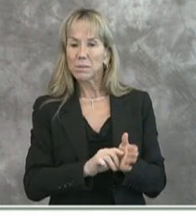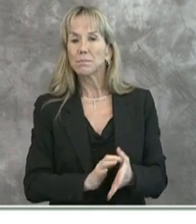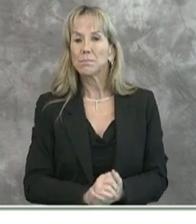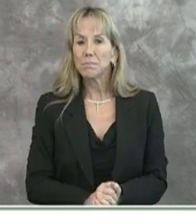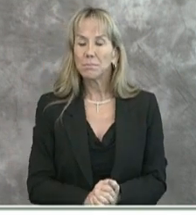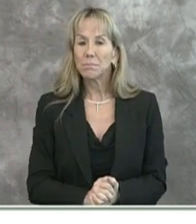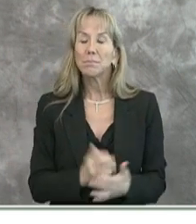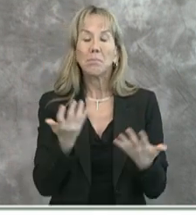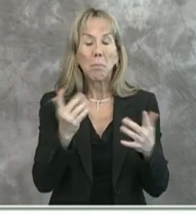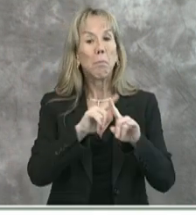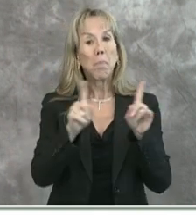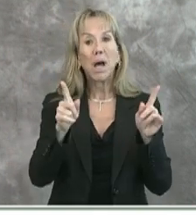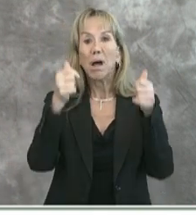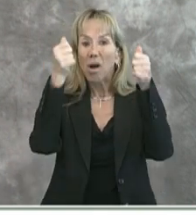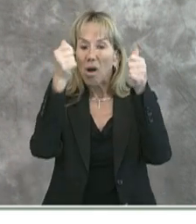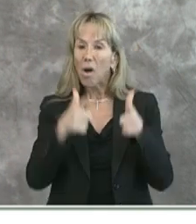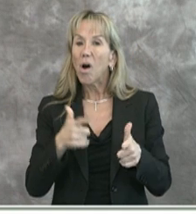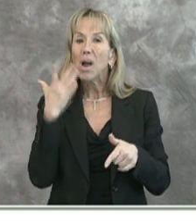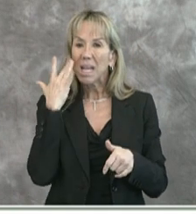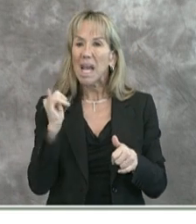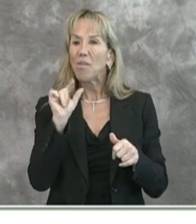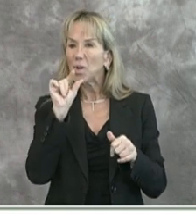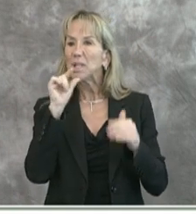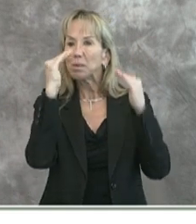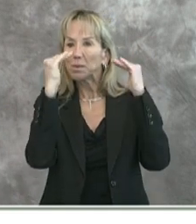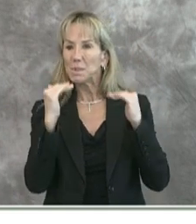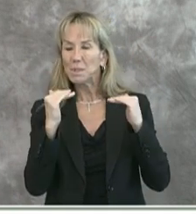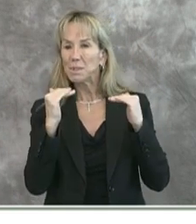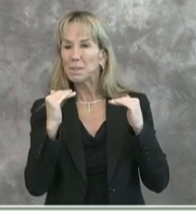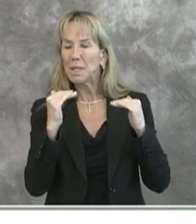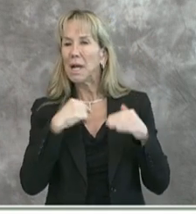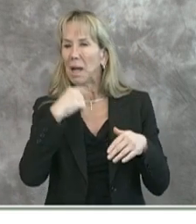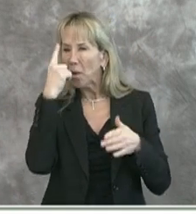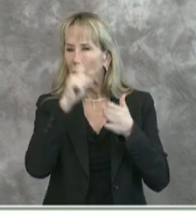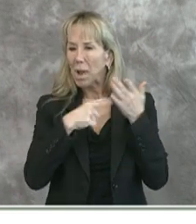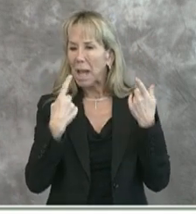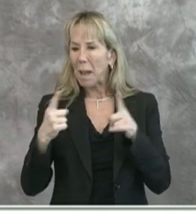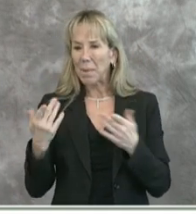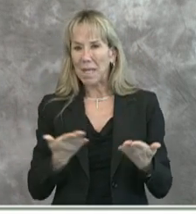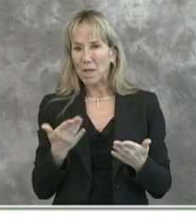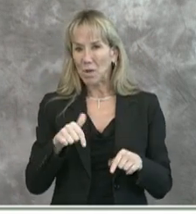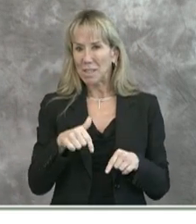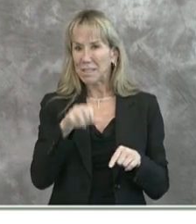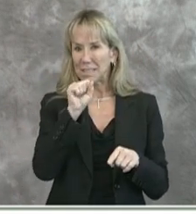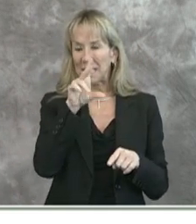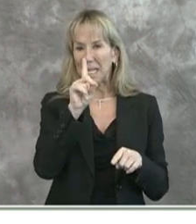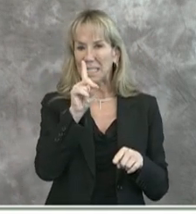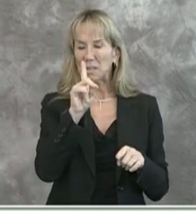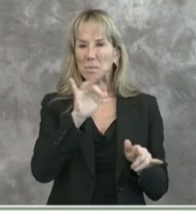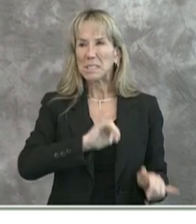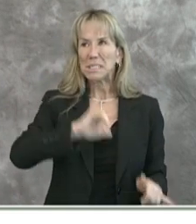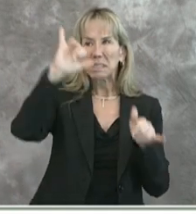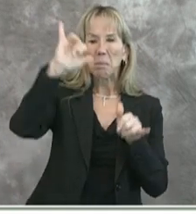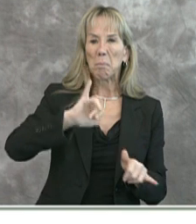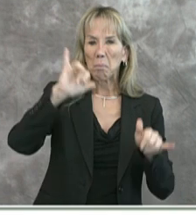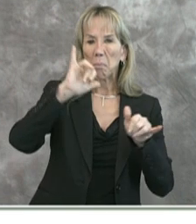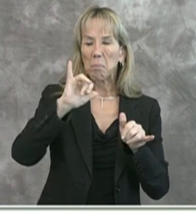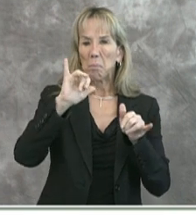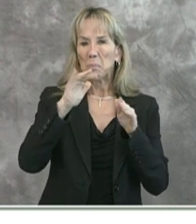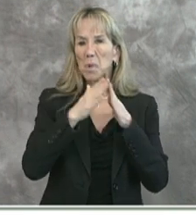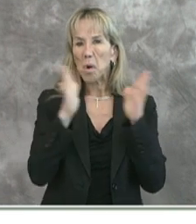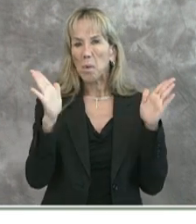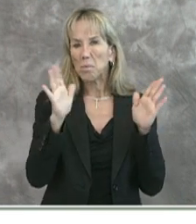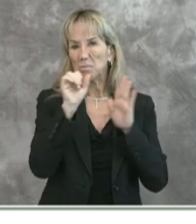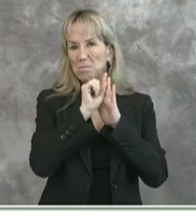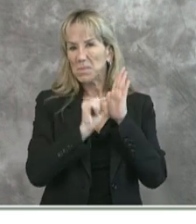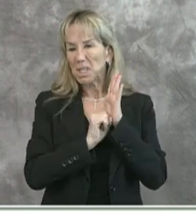In fairness, the entire state of California slipped a little bit. I think what we're going through here in San Diego County is not uncommon to the state as a